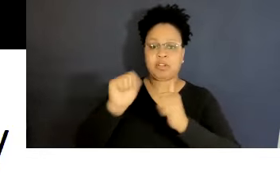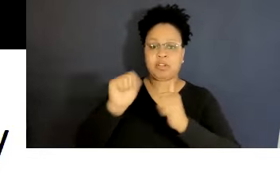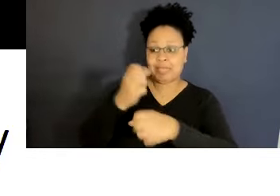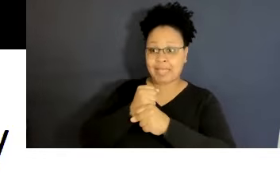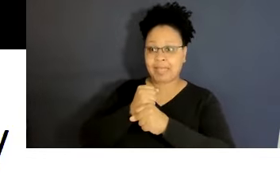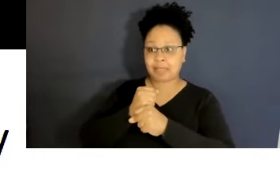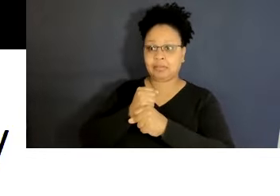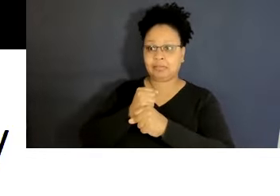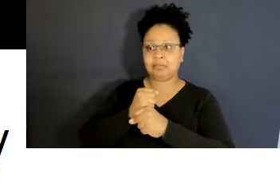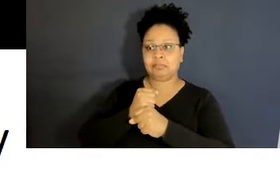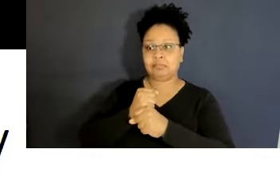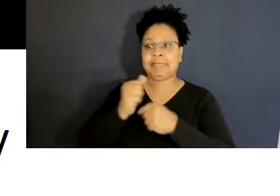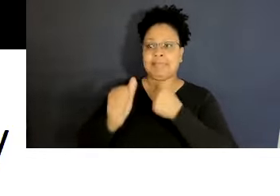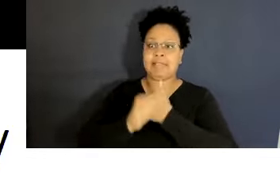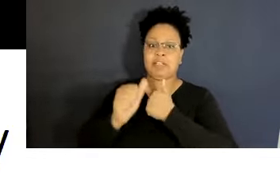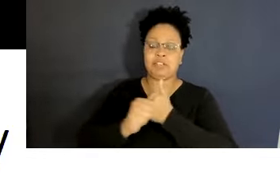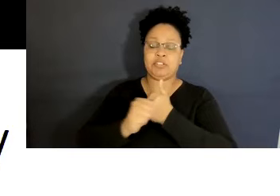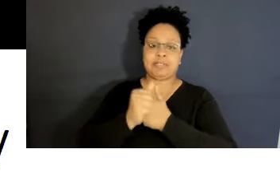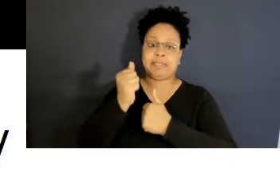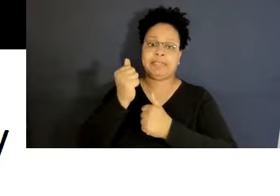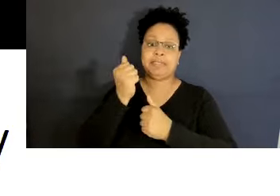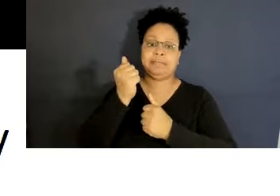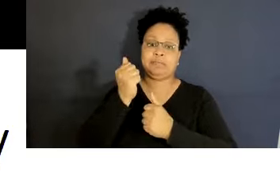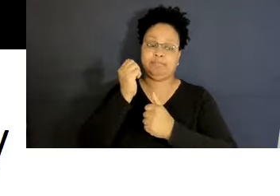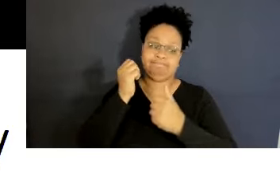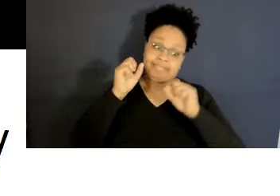And I think I see TJ that just logged on.